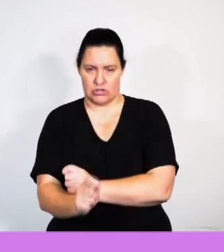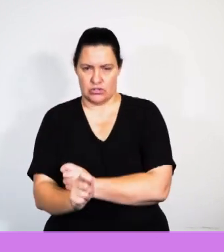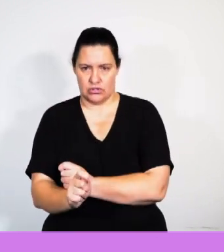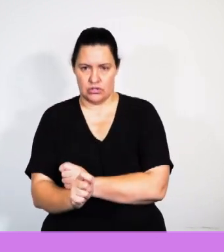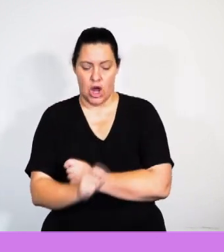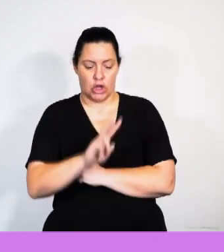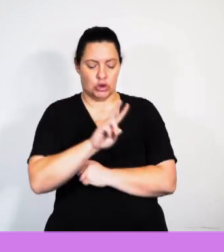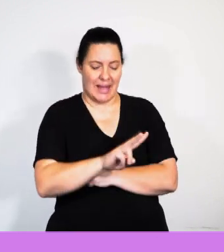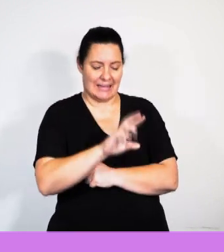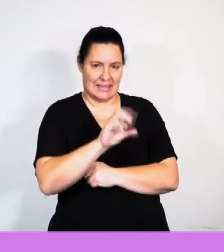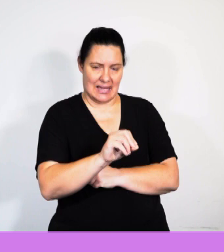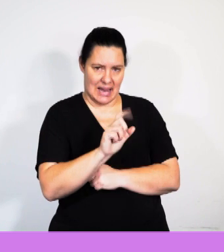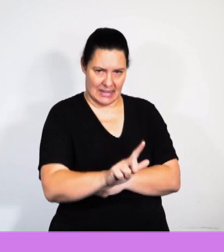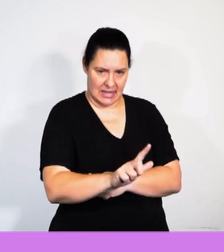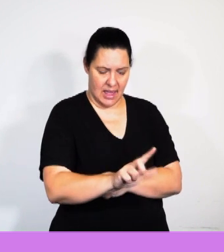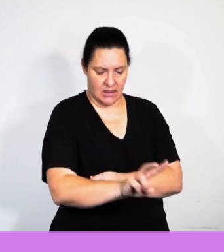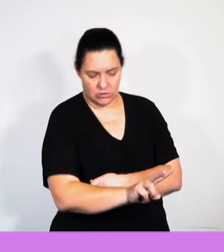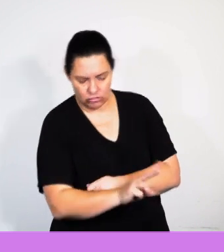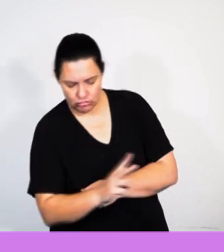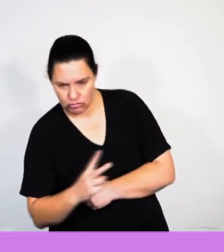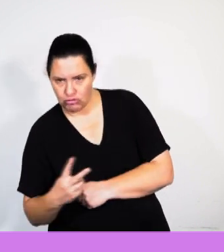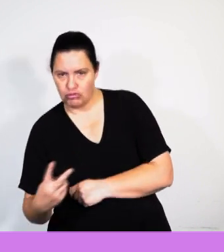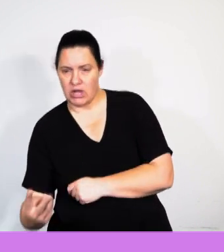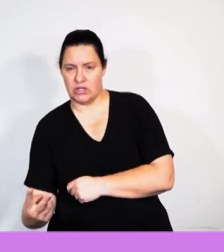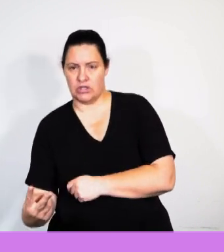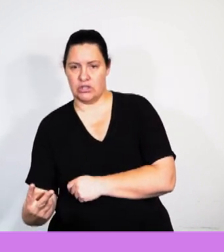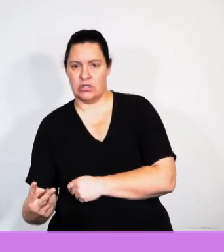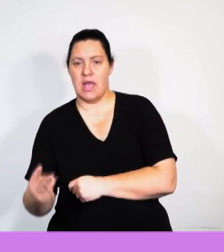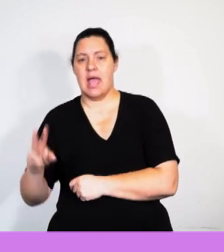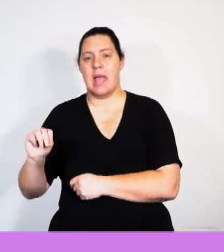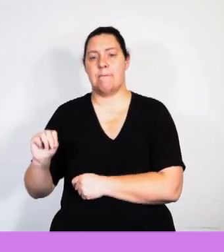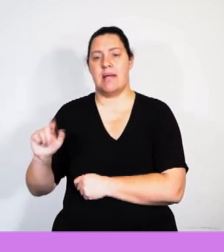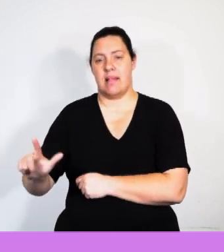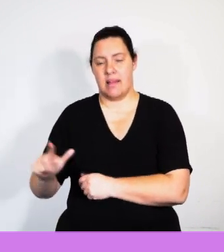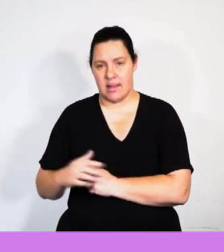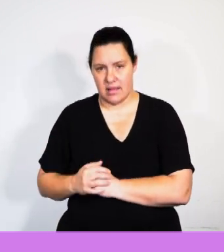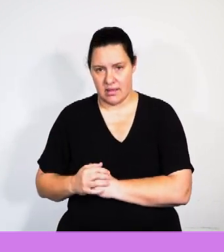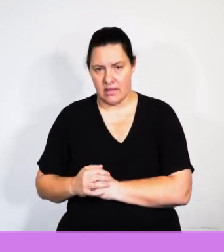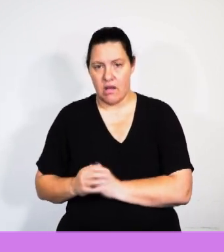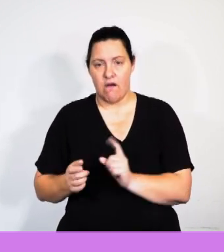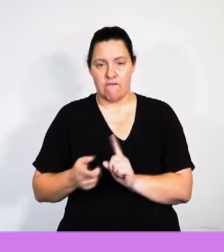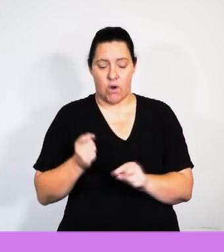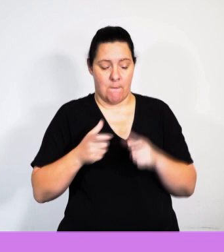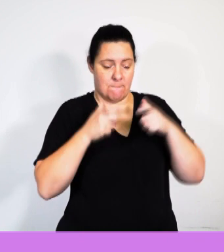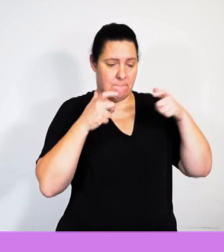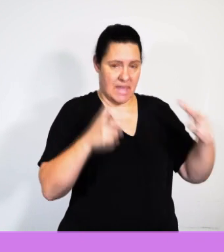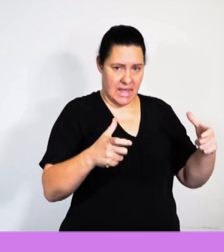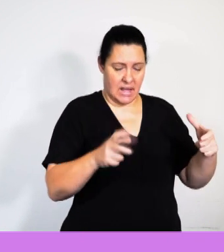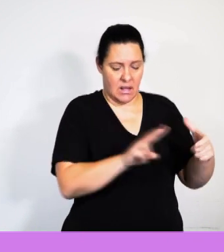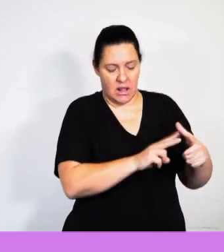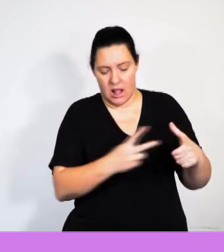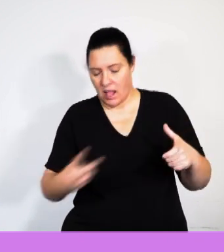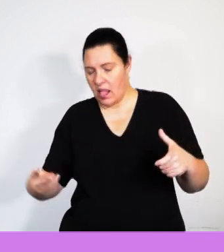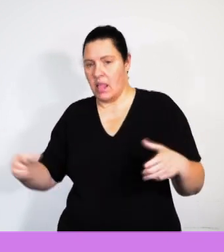convert the 20 liter to milliliters. So in other words, we are moving